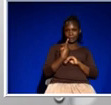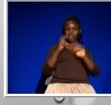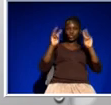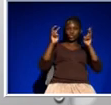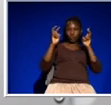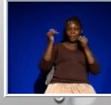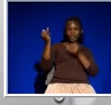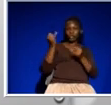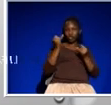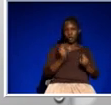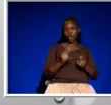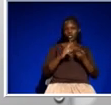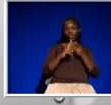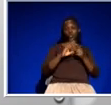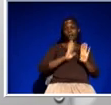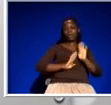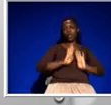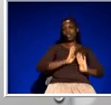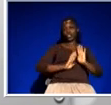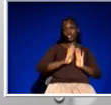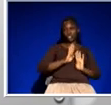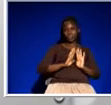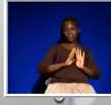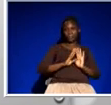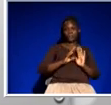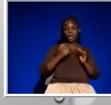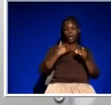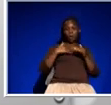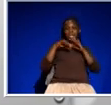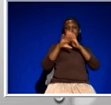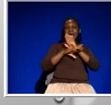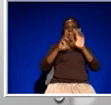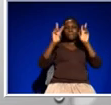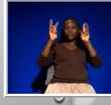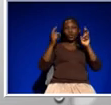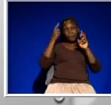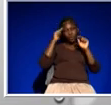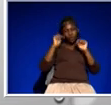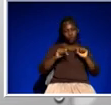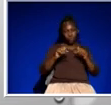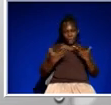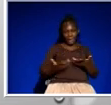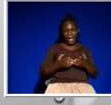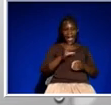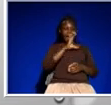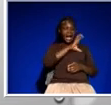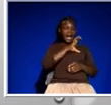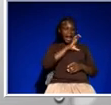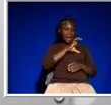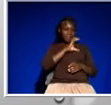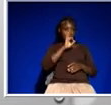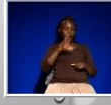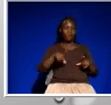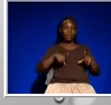Introduction to Biology. And our subtopic today is Characteristics